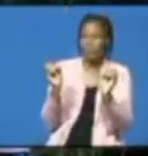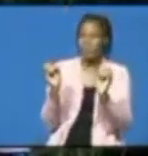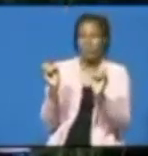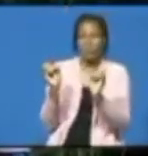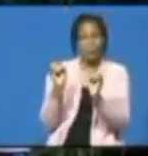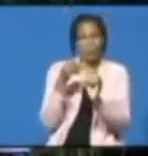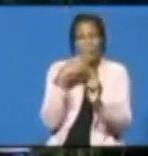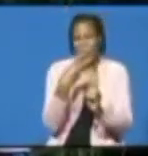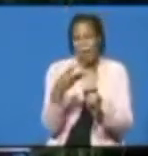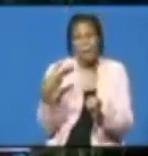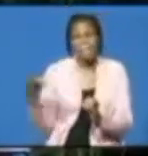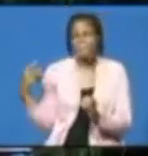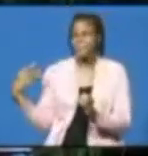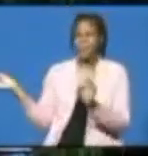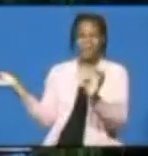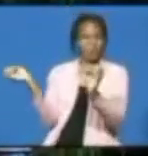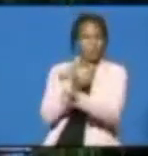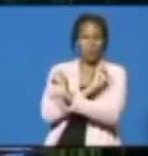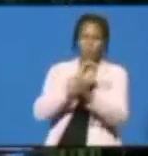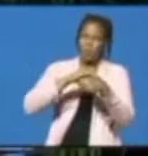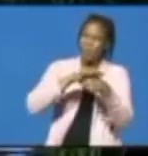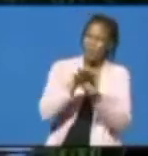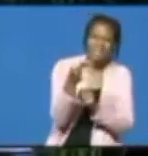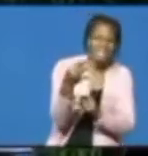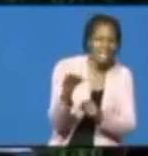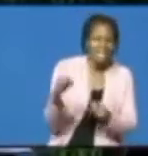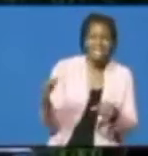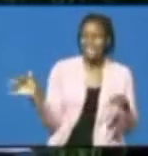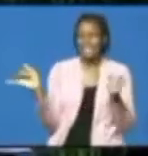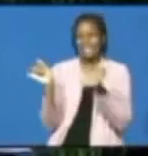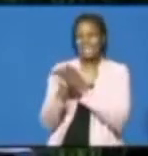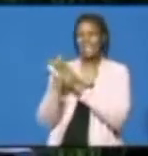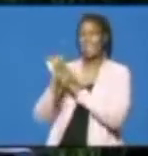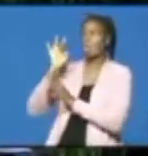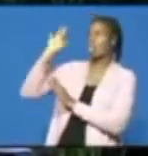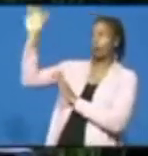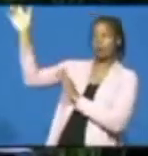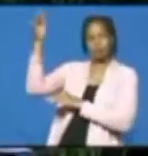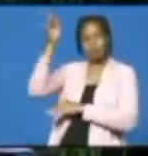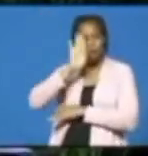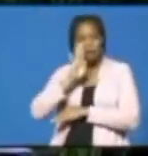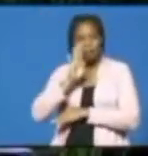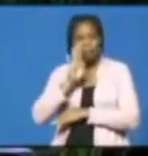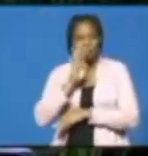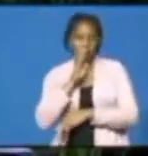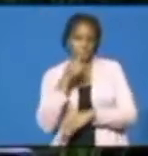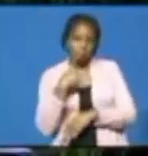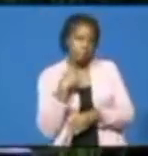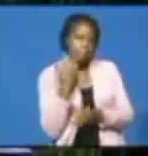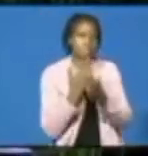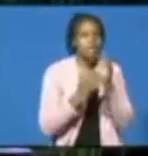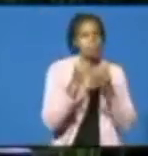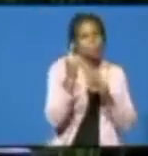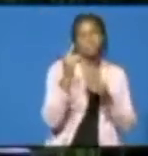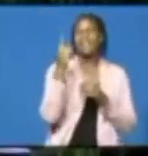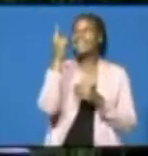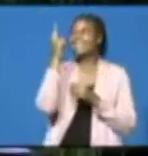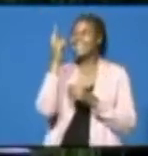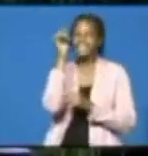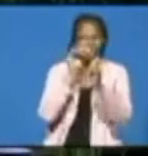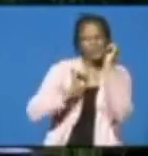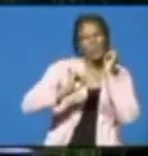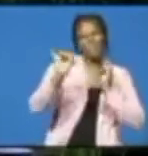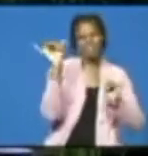no COVID-19 that can touch my God. Talk to me, somebody. He is